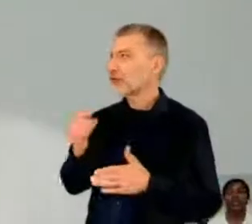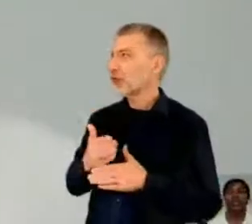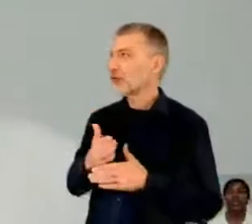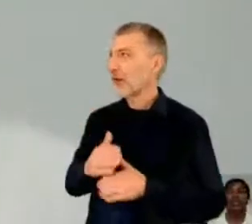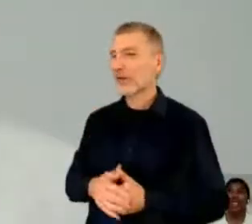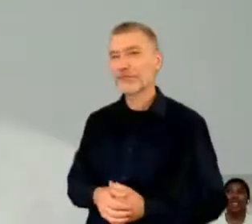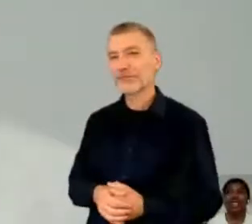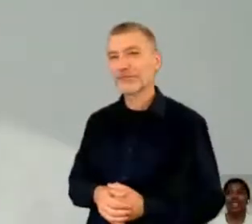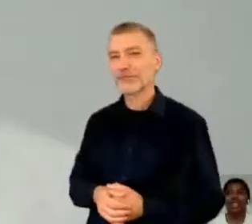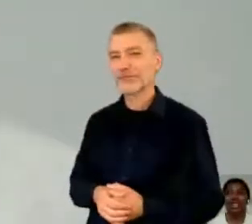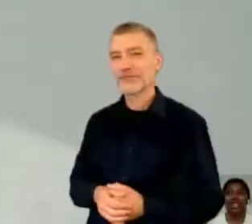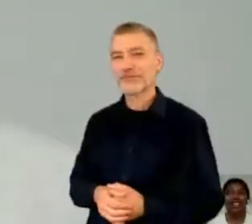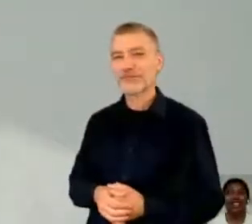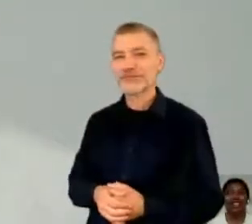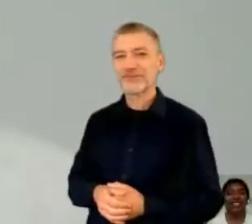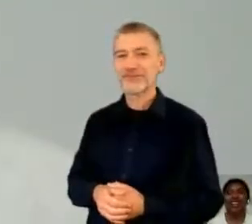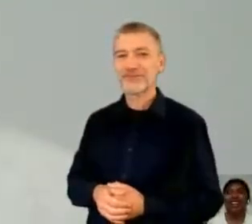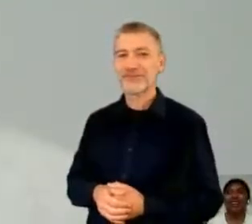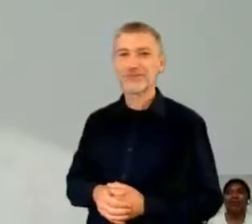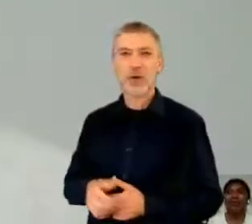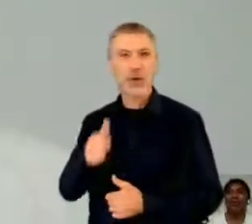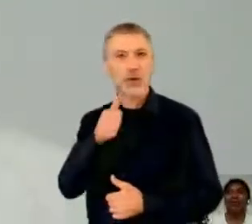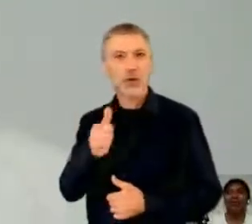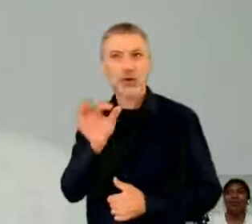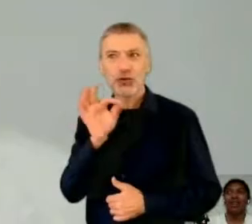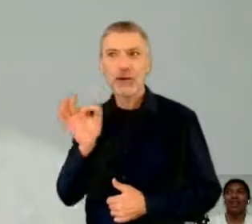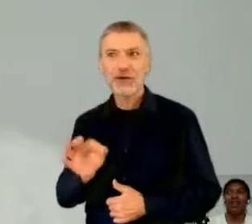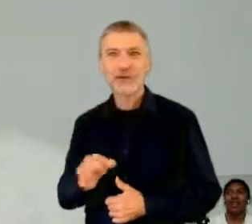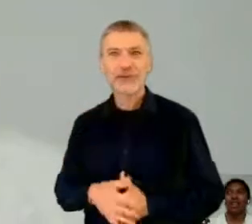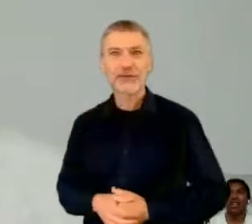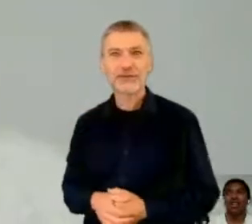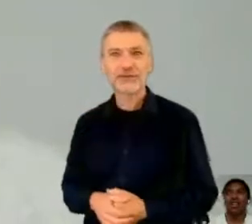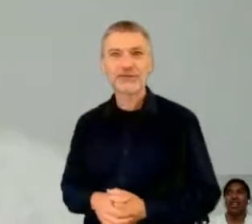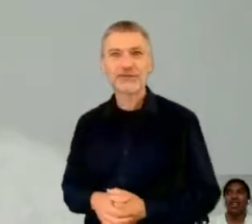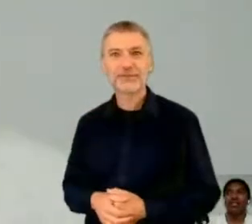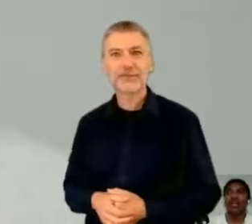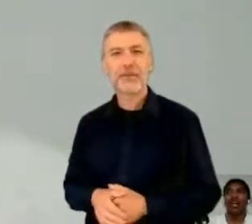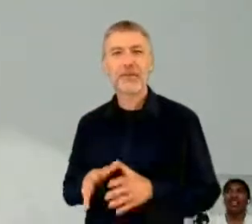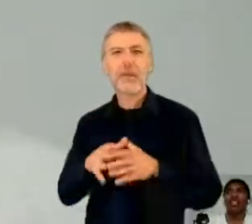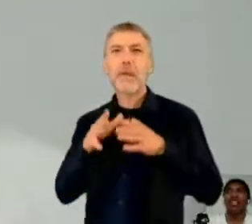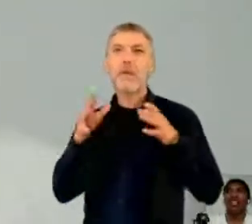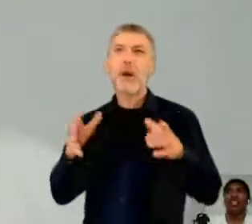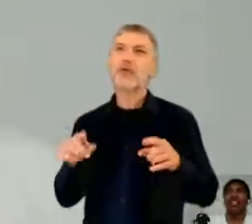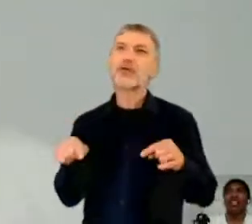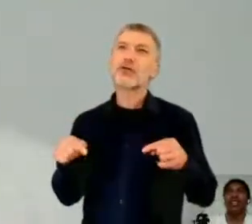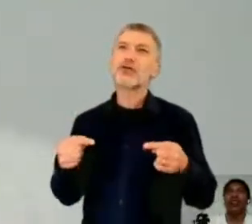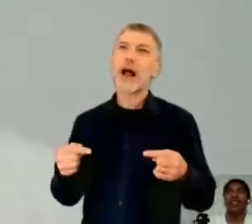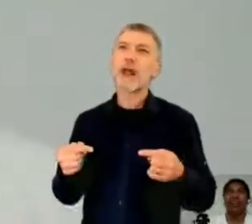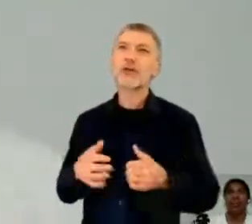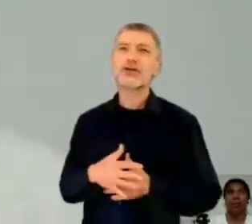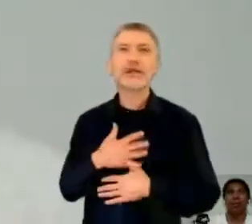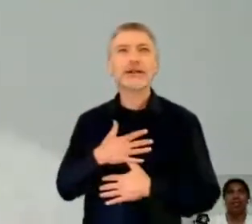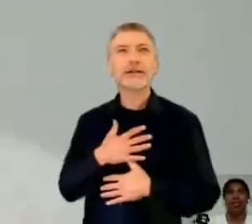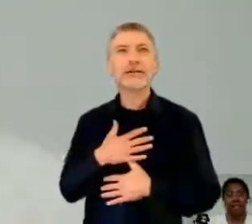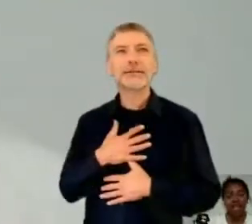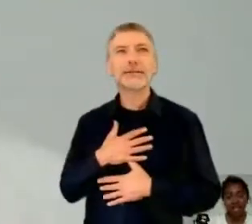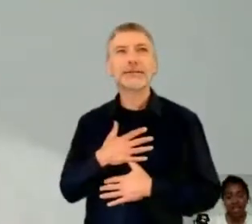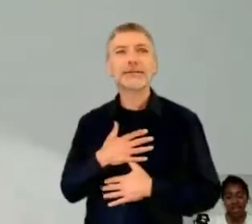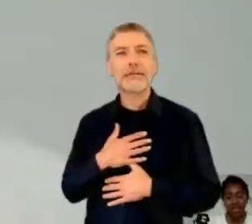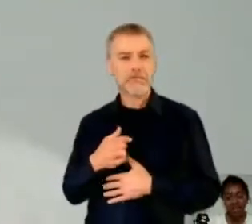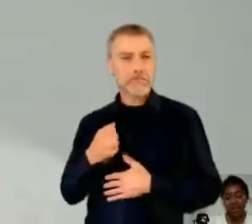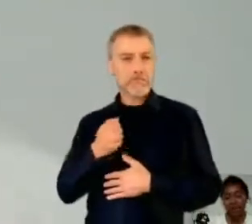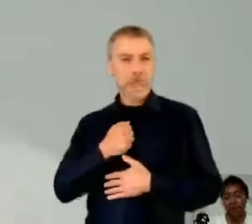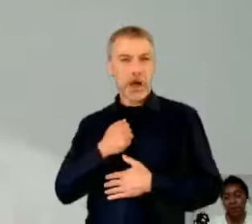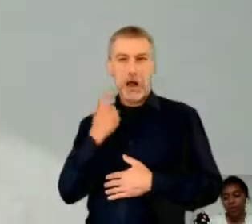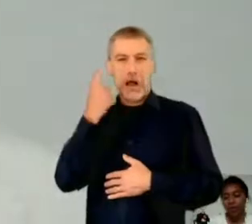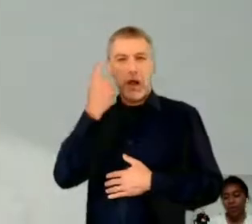Oh, that's a good question. The most challenging, I think, in my opinion, the challenging